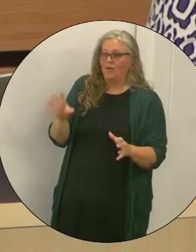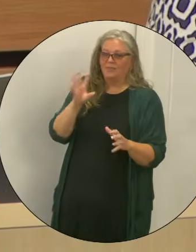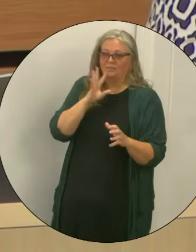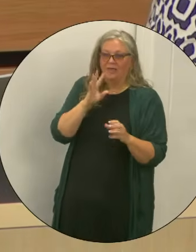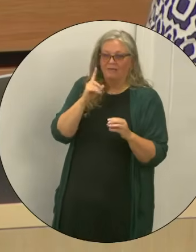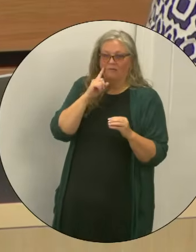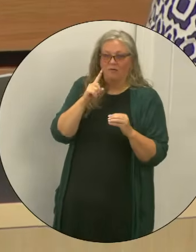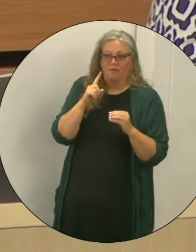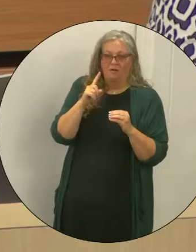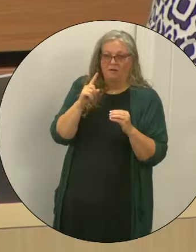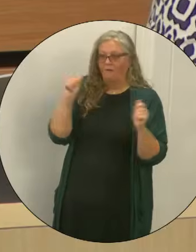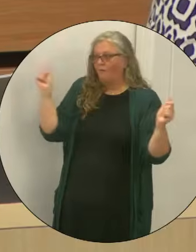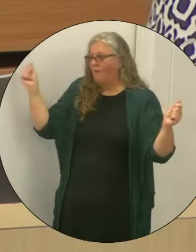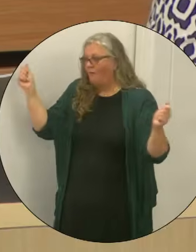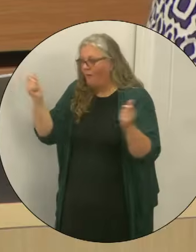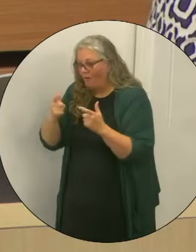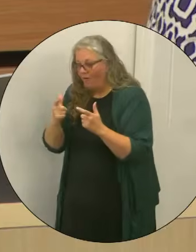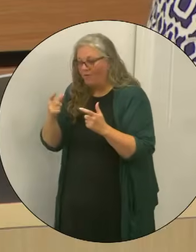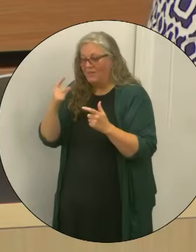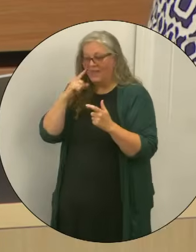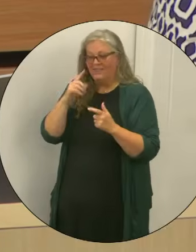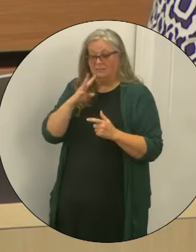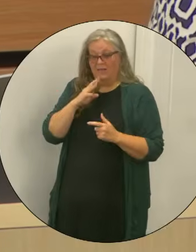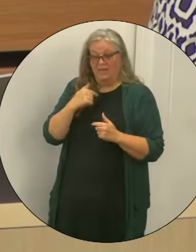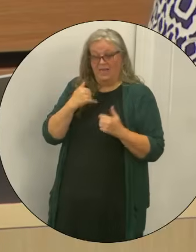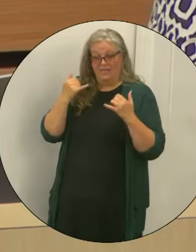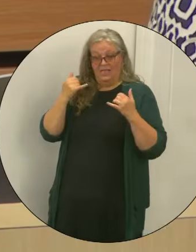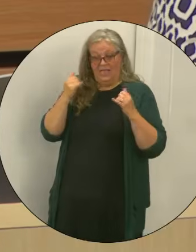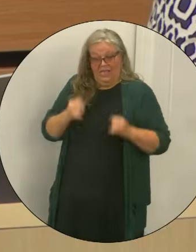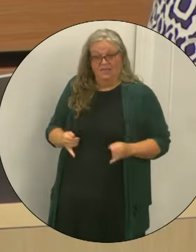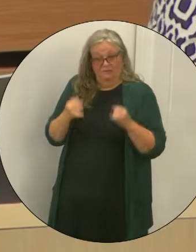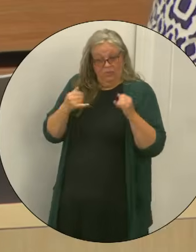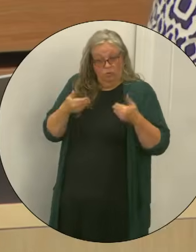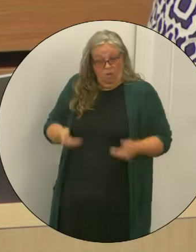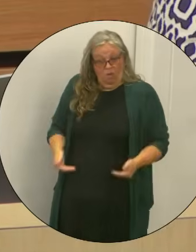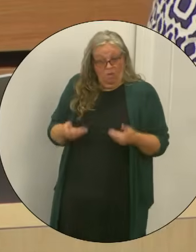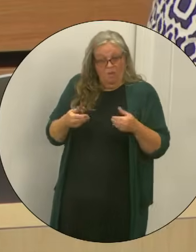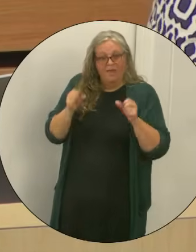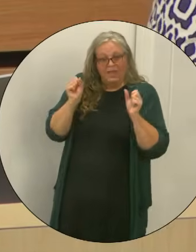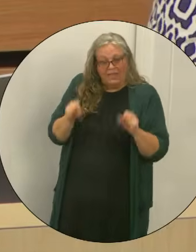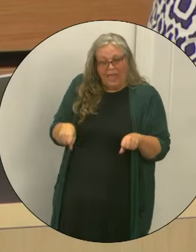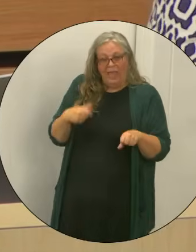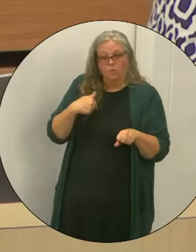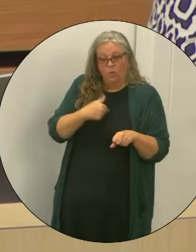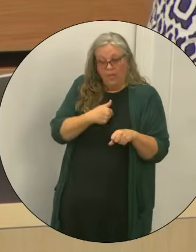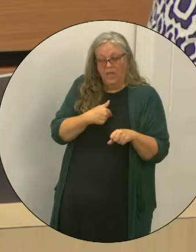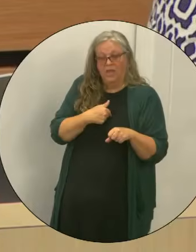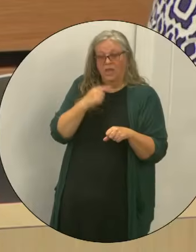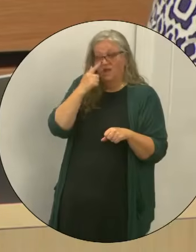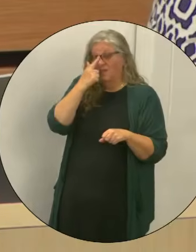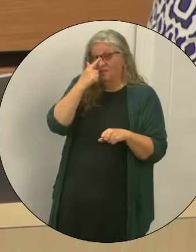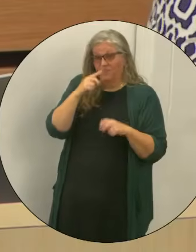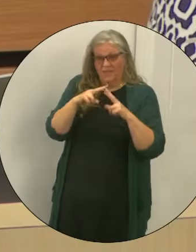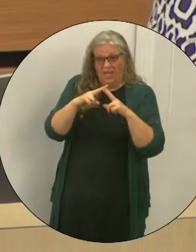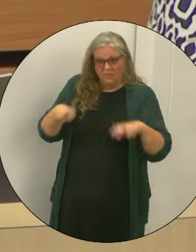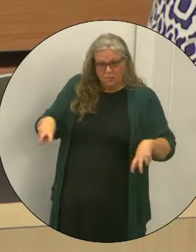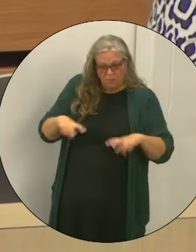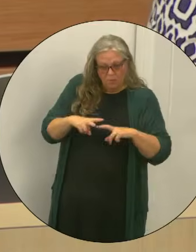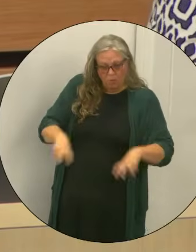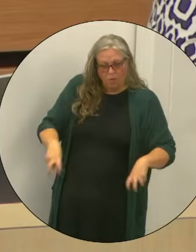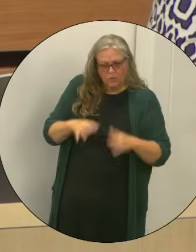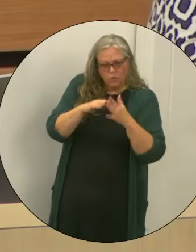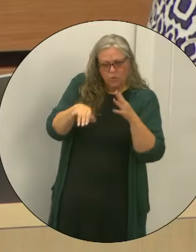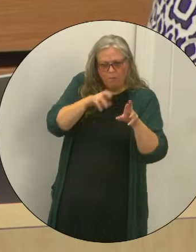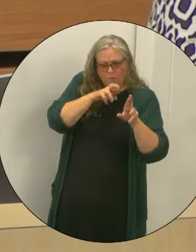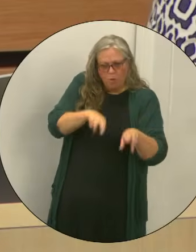Ramona, speaking as an individual, is there a possibility we can explore when we're doing our student reports,